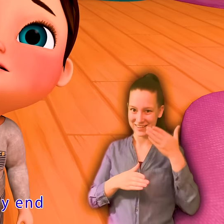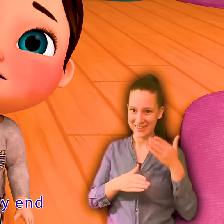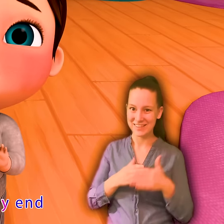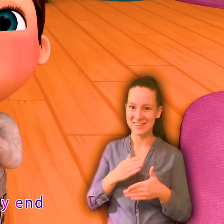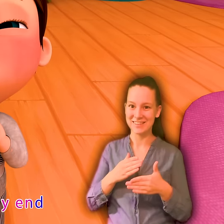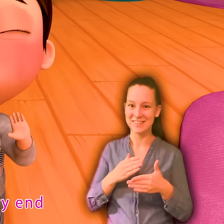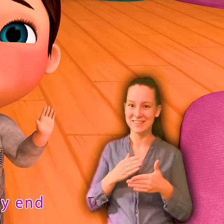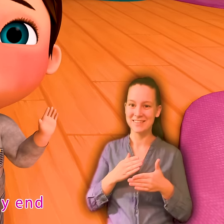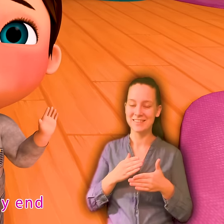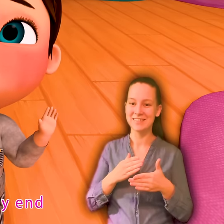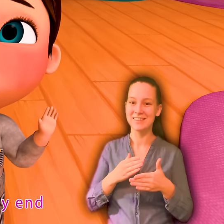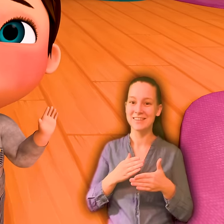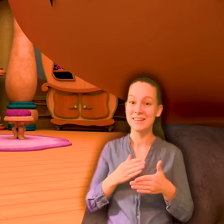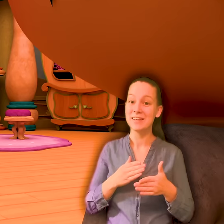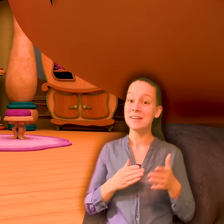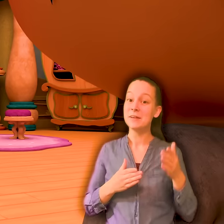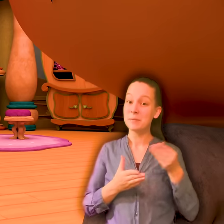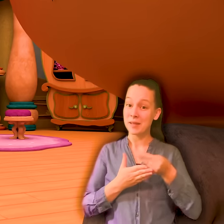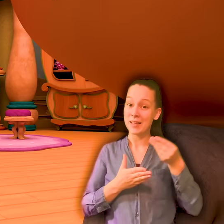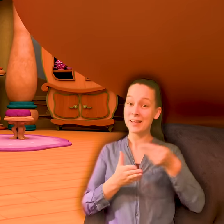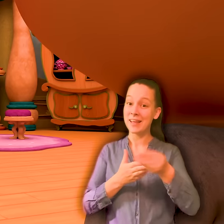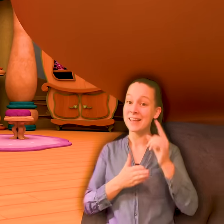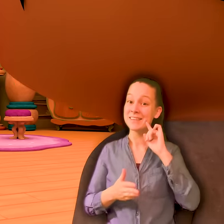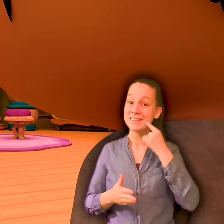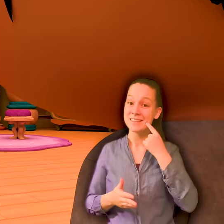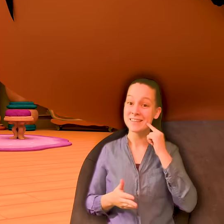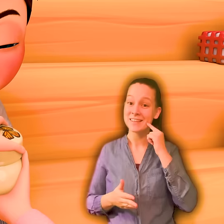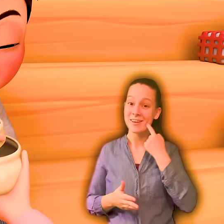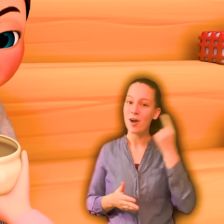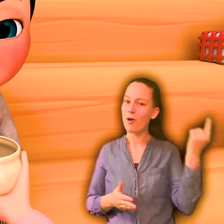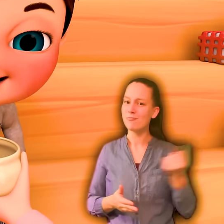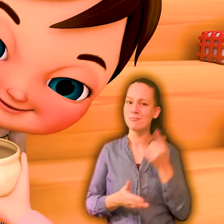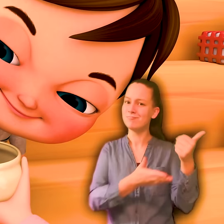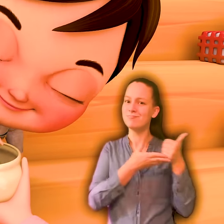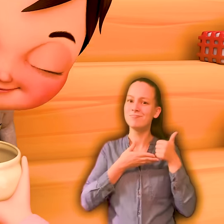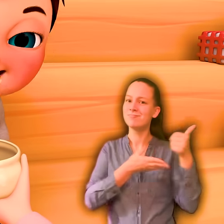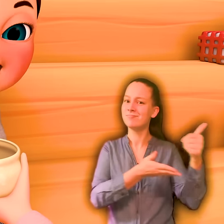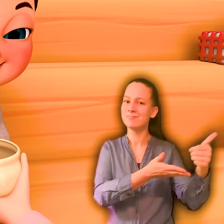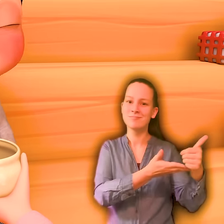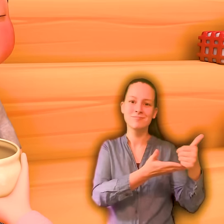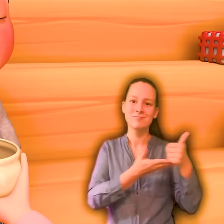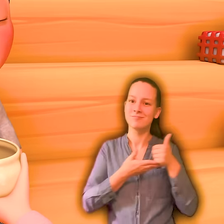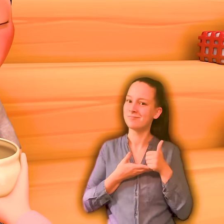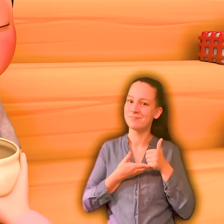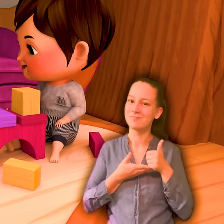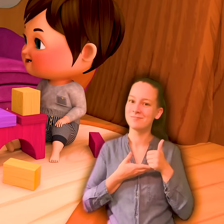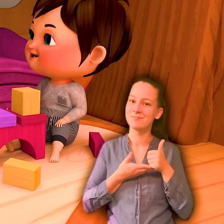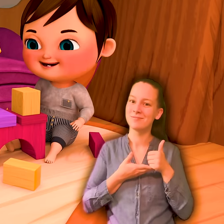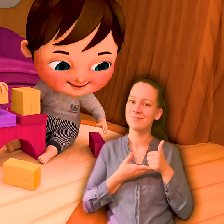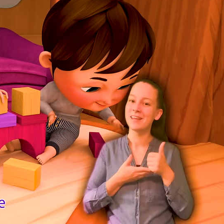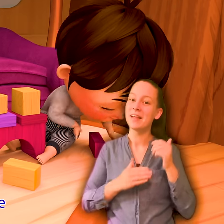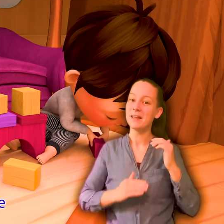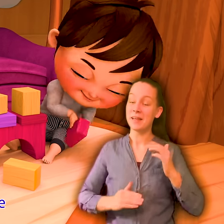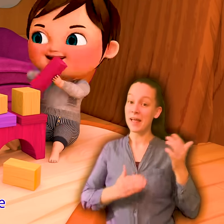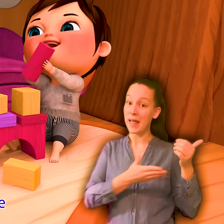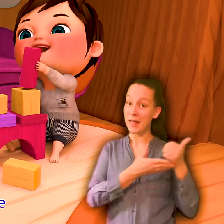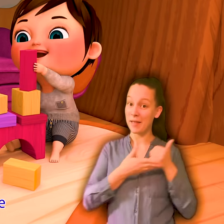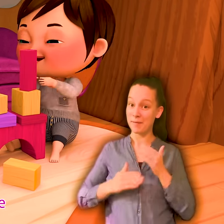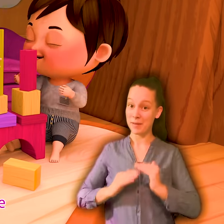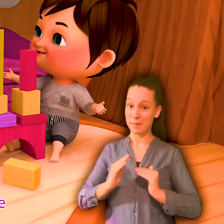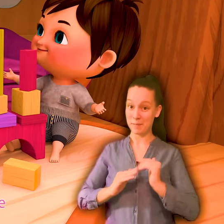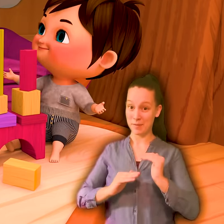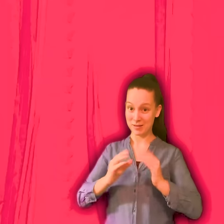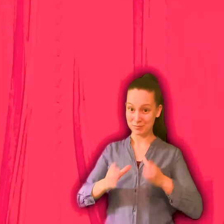till the very end buying me candy almost coming handy building up with